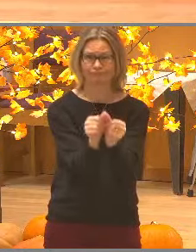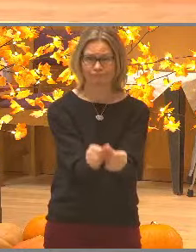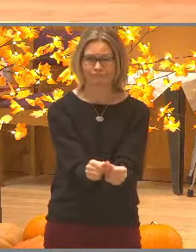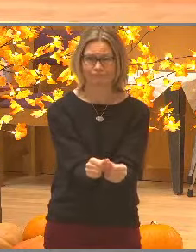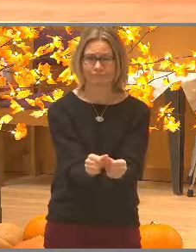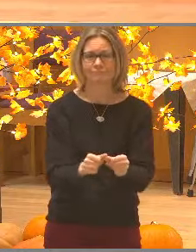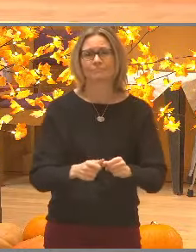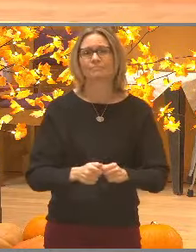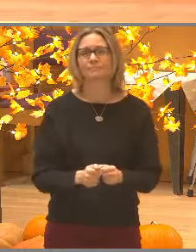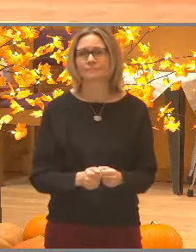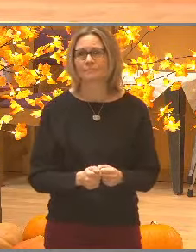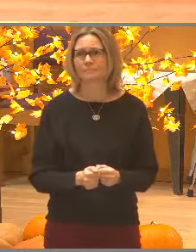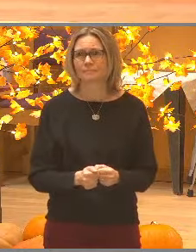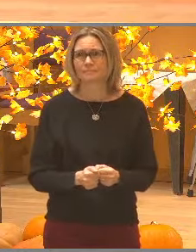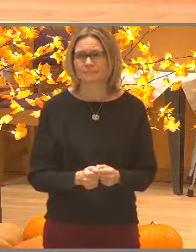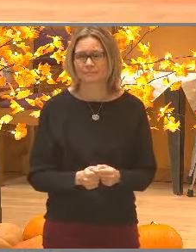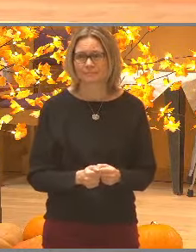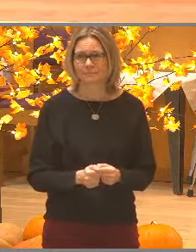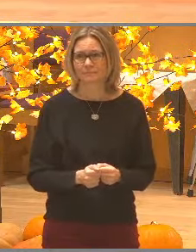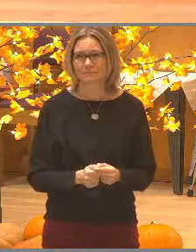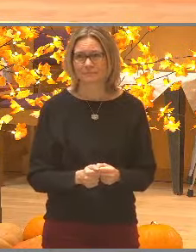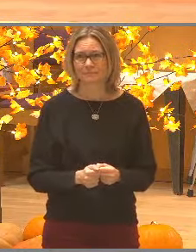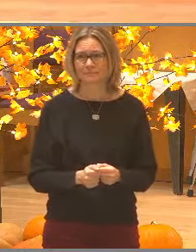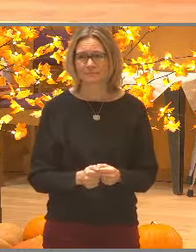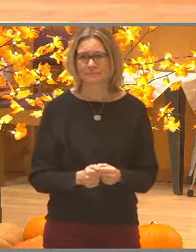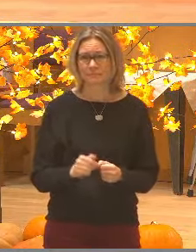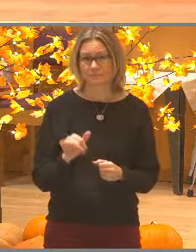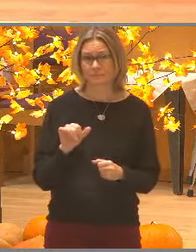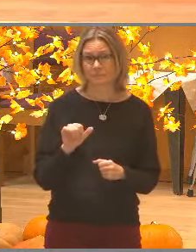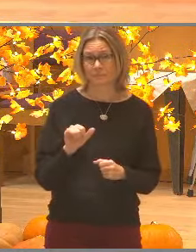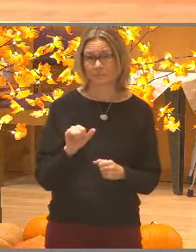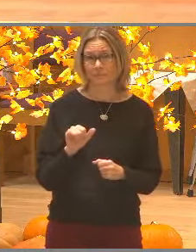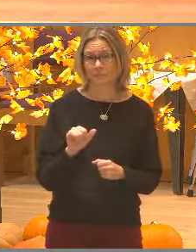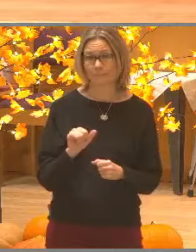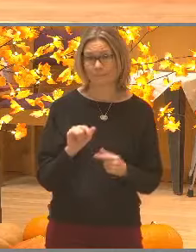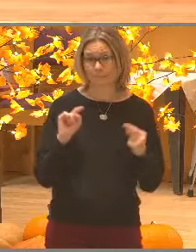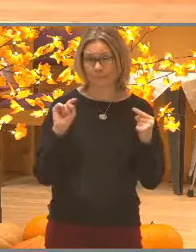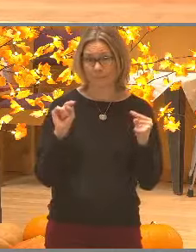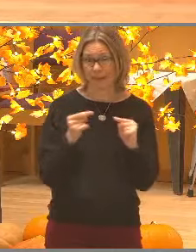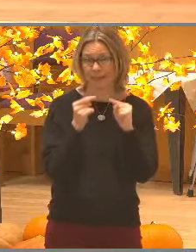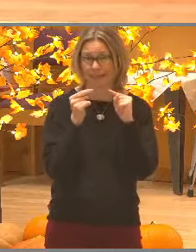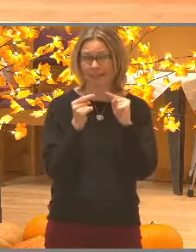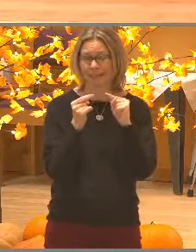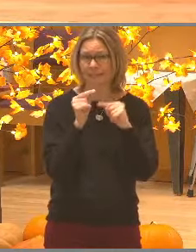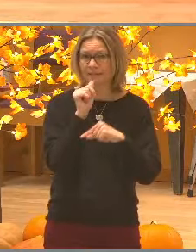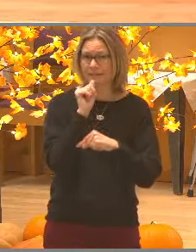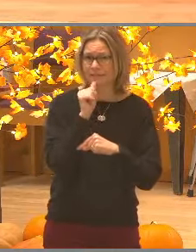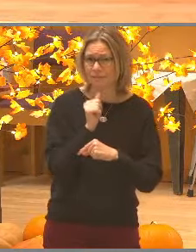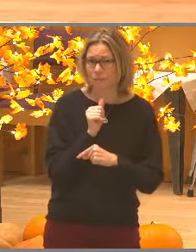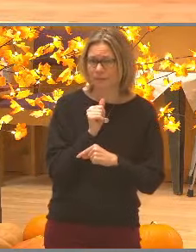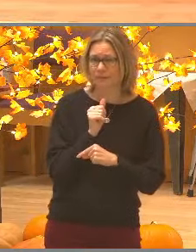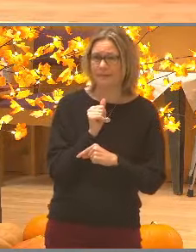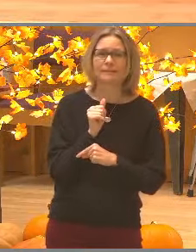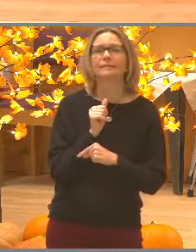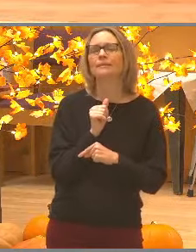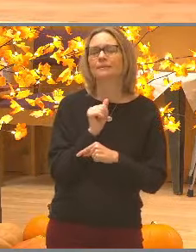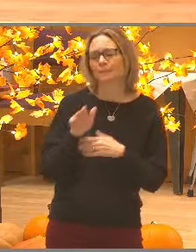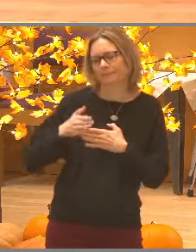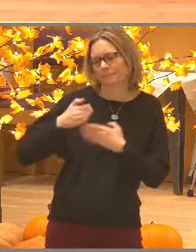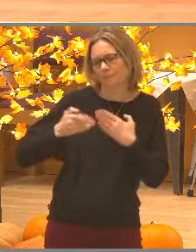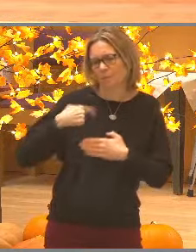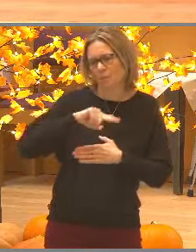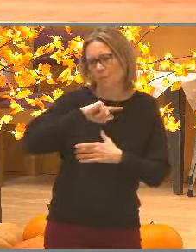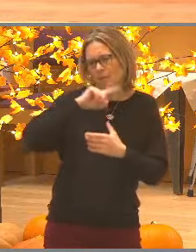plant. Yes, there is pain. Yes, there is suffering. But in the end, we